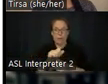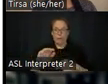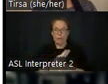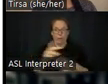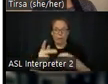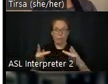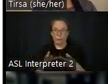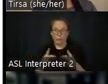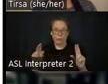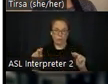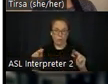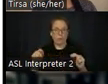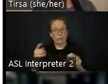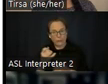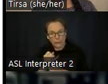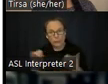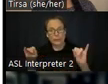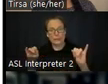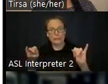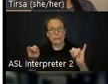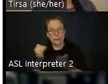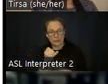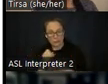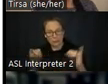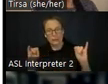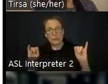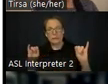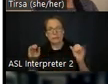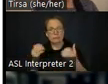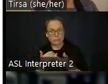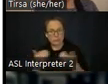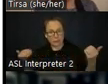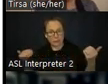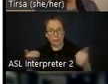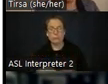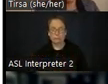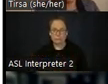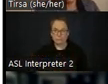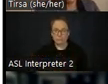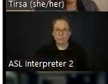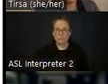independent, as one of the charter goals is to maintain independence of the new board.